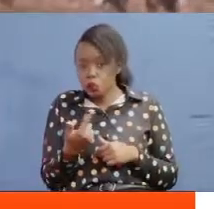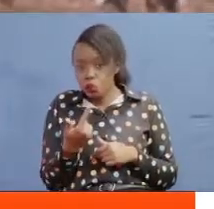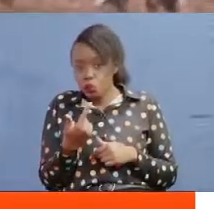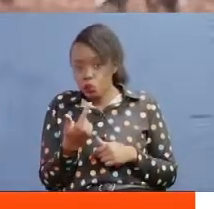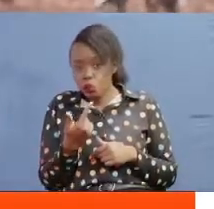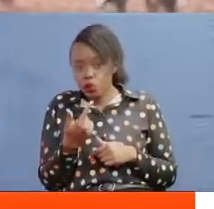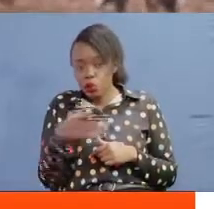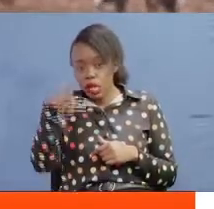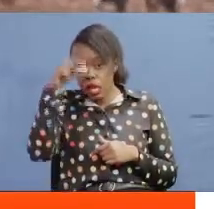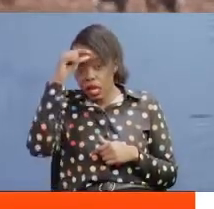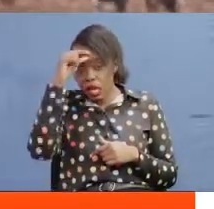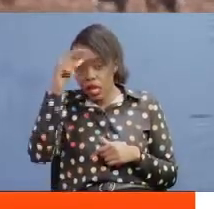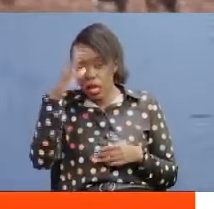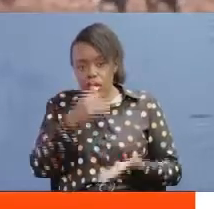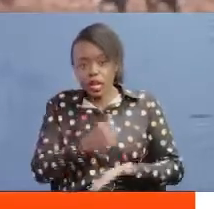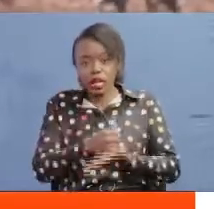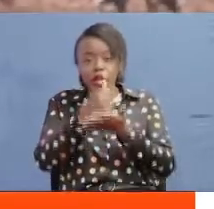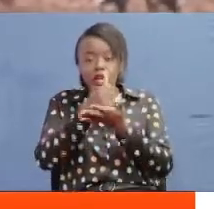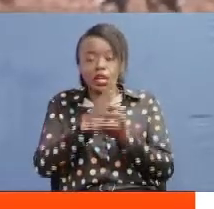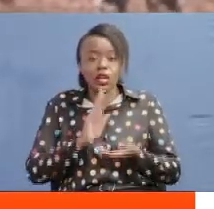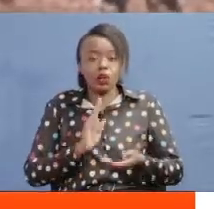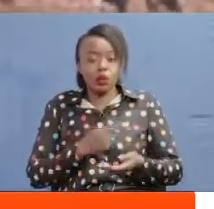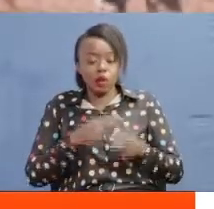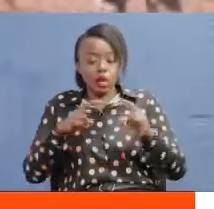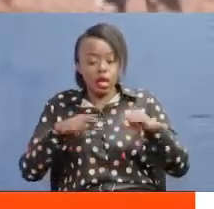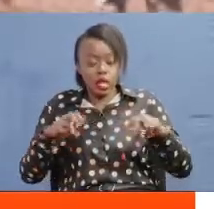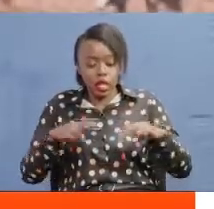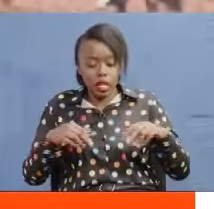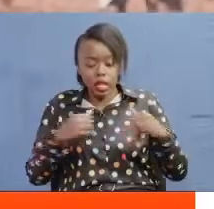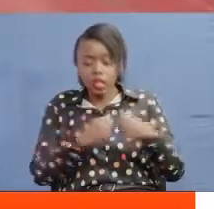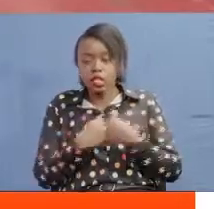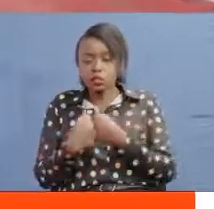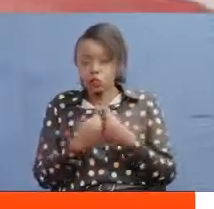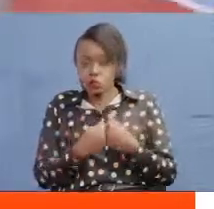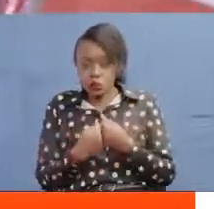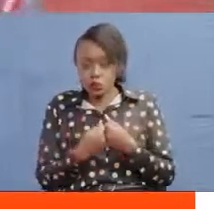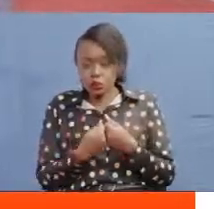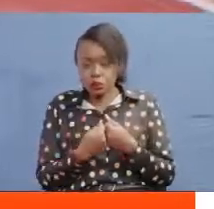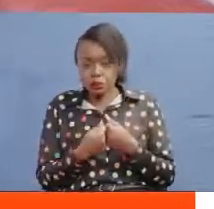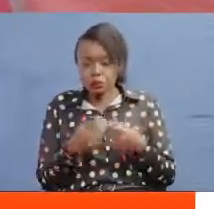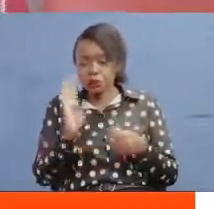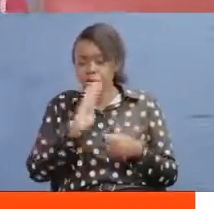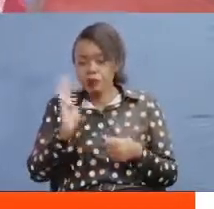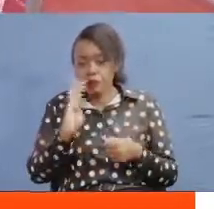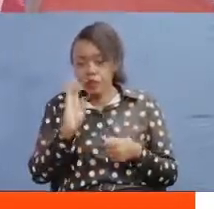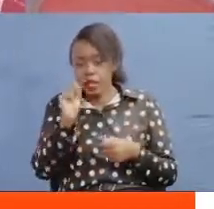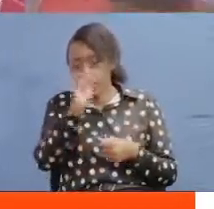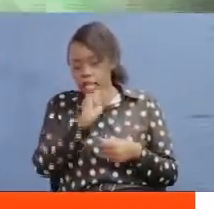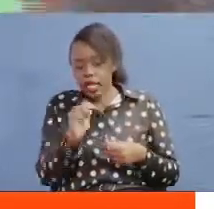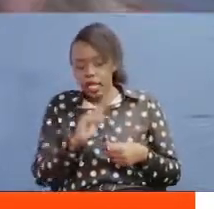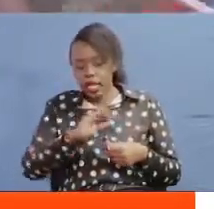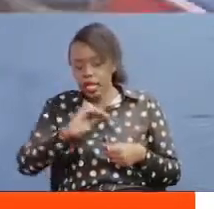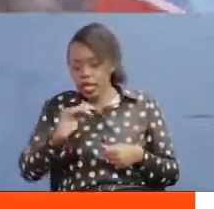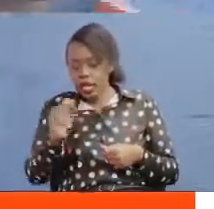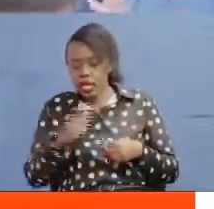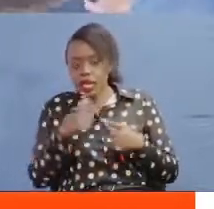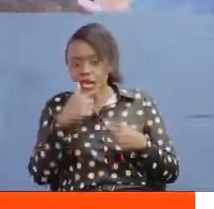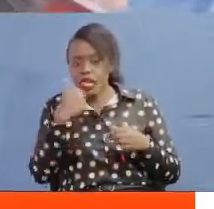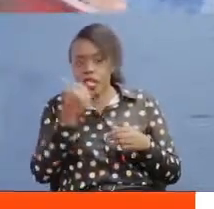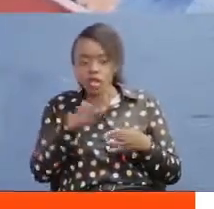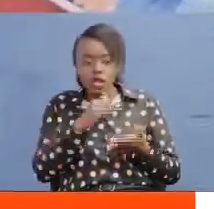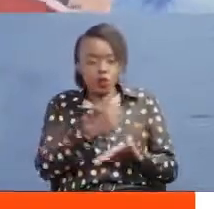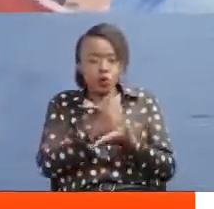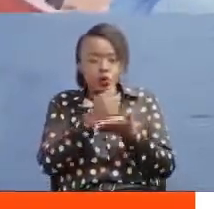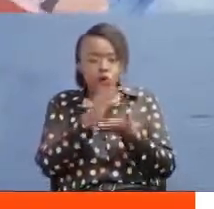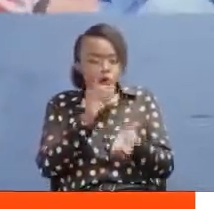serikali atusaidie tutafute pamoja tushirikiane. Baringo South Sub-County Veterinary Officer